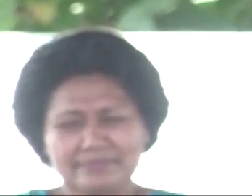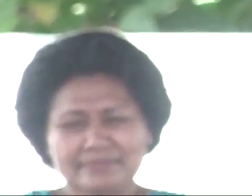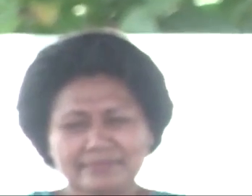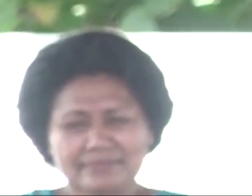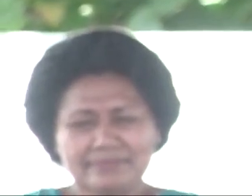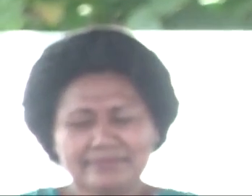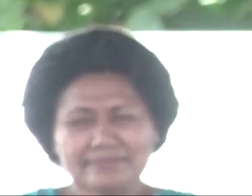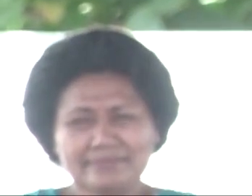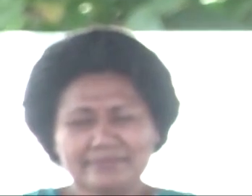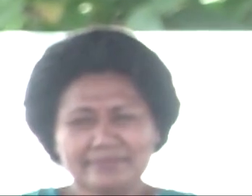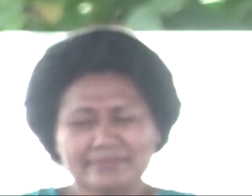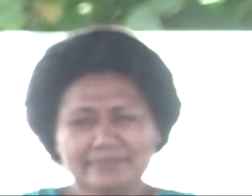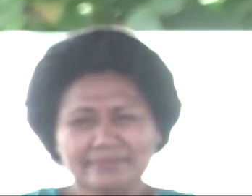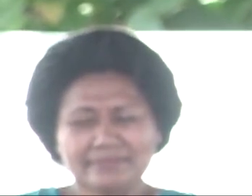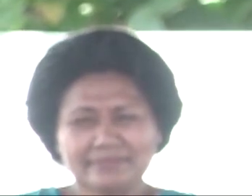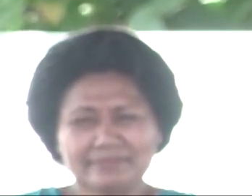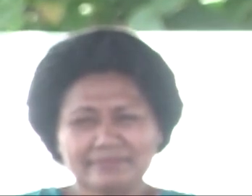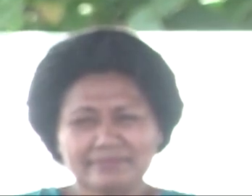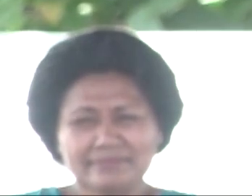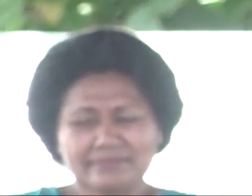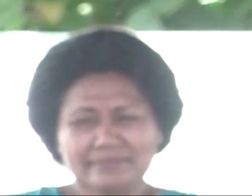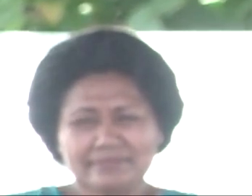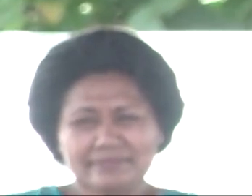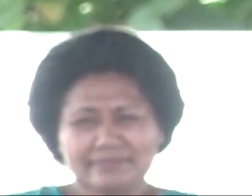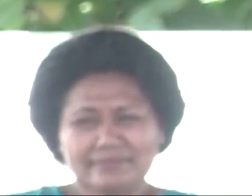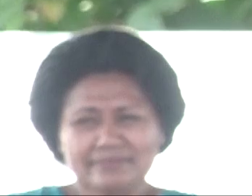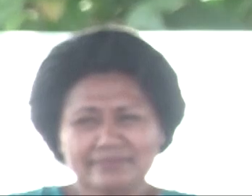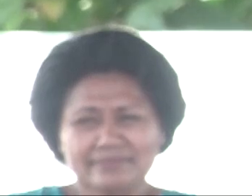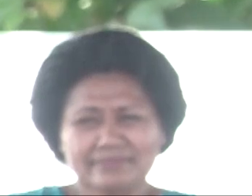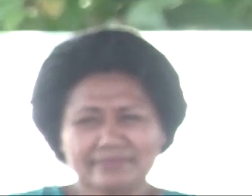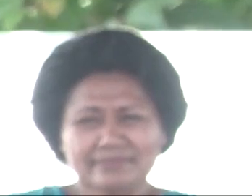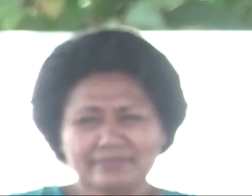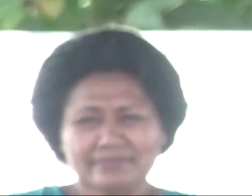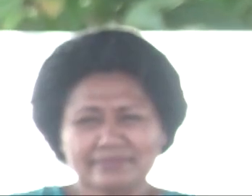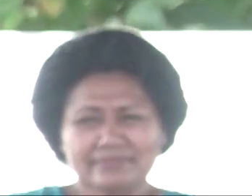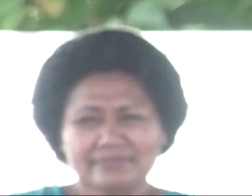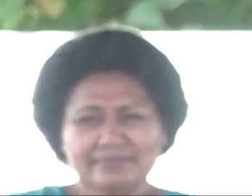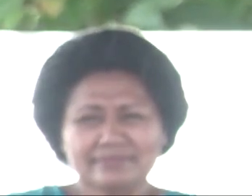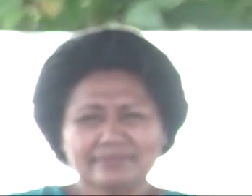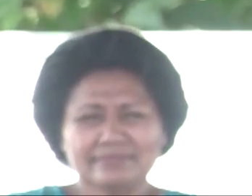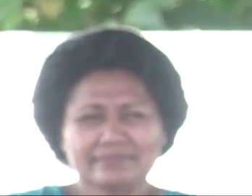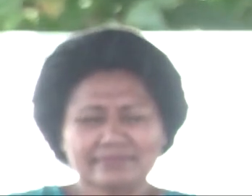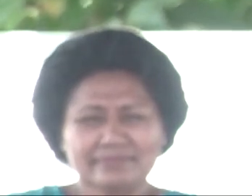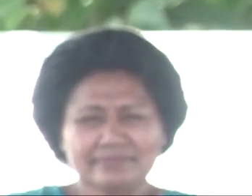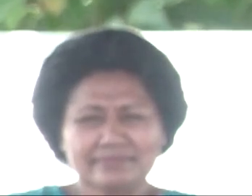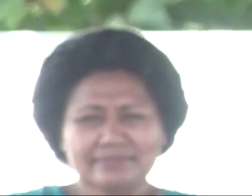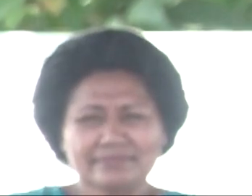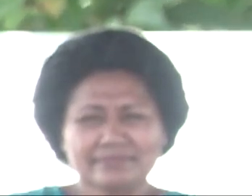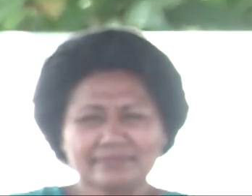all. This morning, I am humbled and equally honored to be present here at Naravuka on